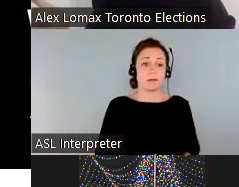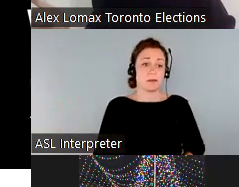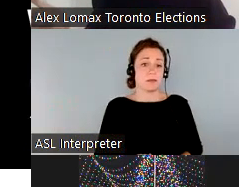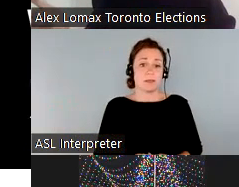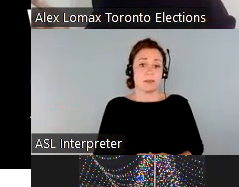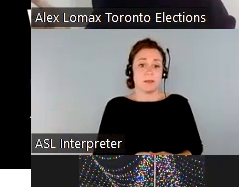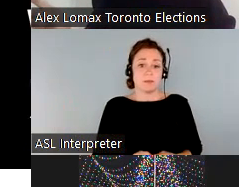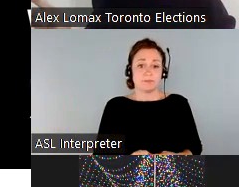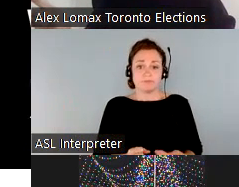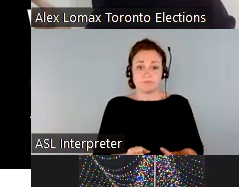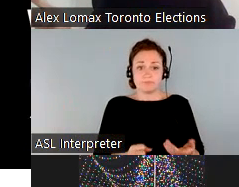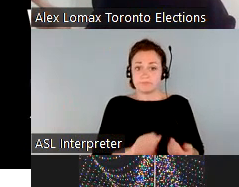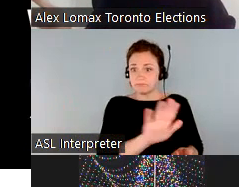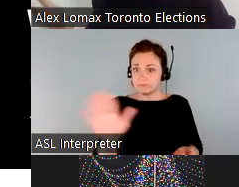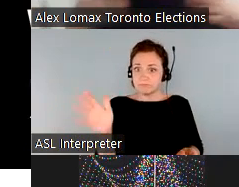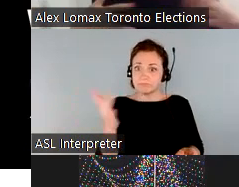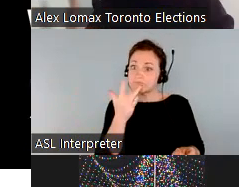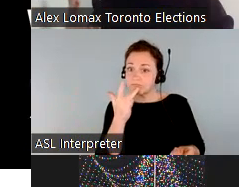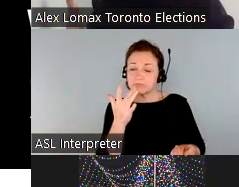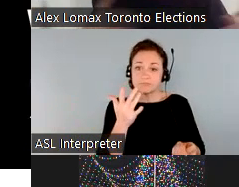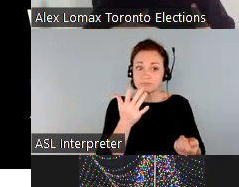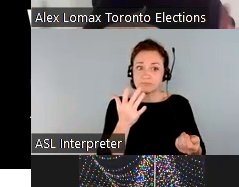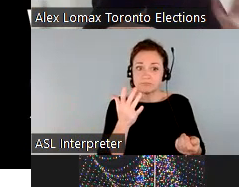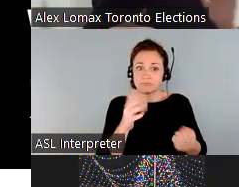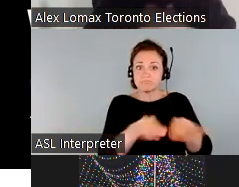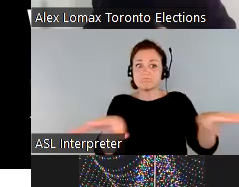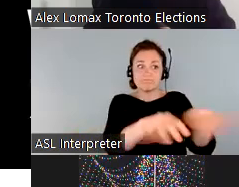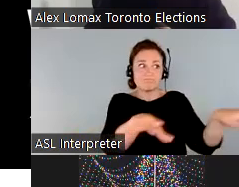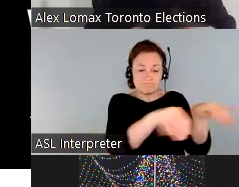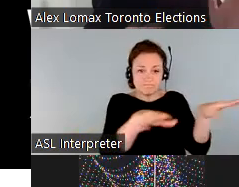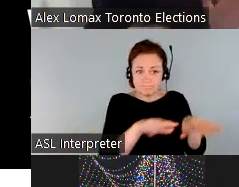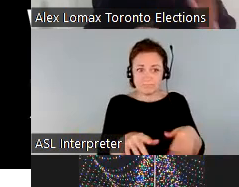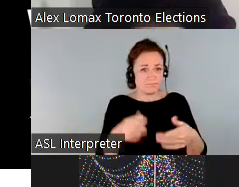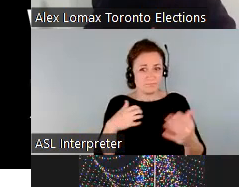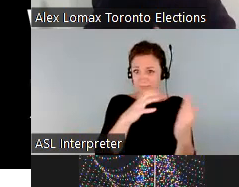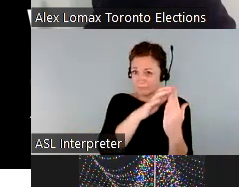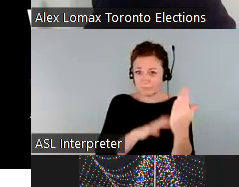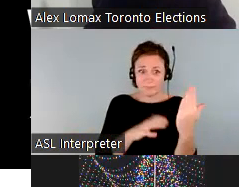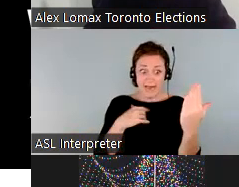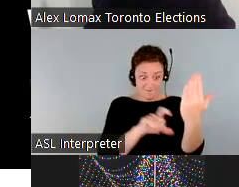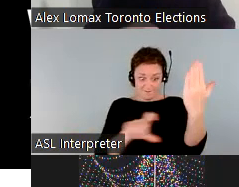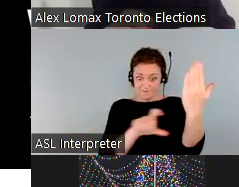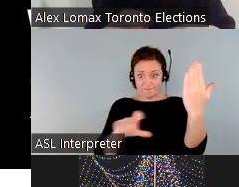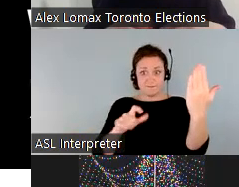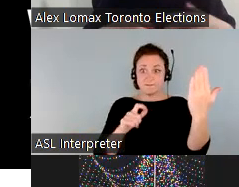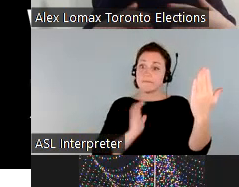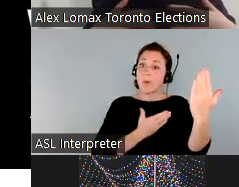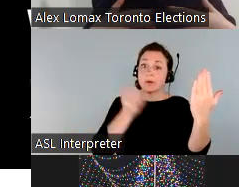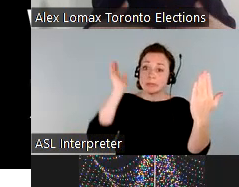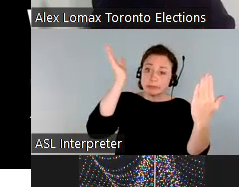wish to get that information out there. It really is, it's got all of the notes in it. It's really made to be shared